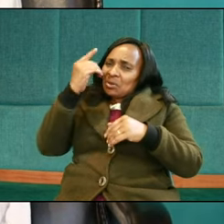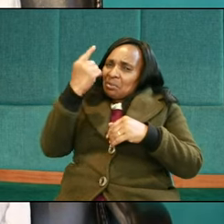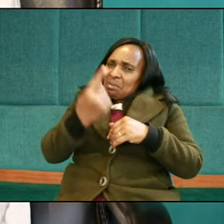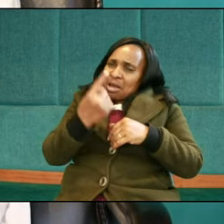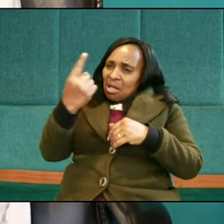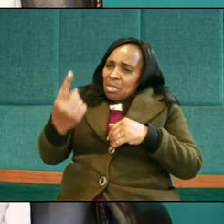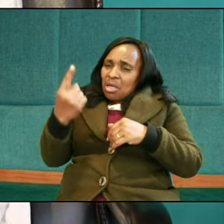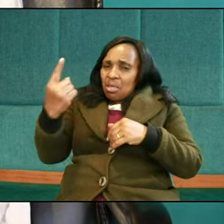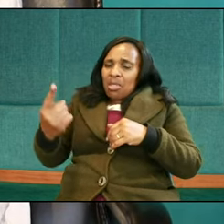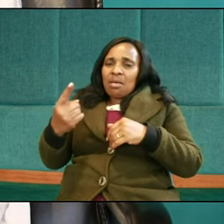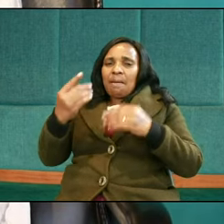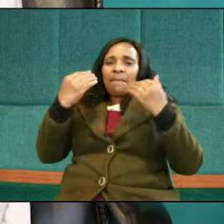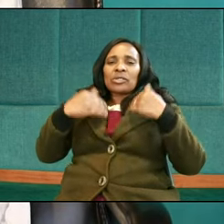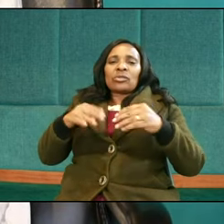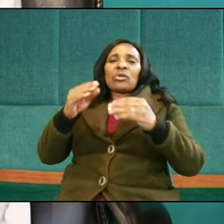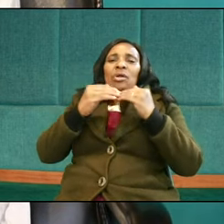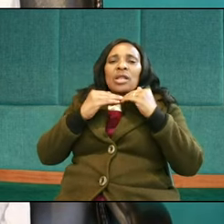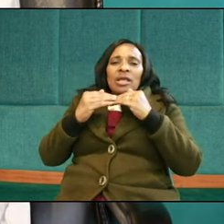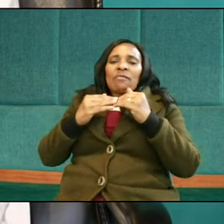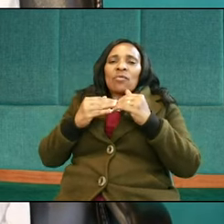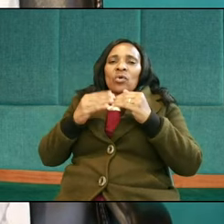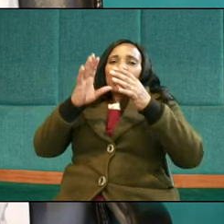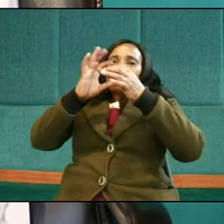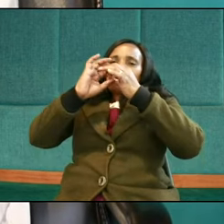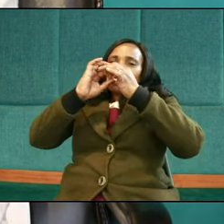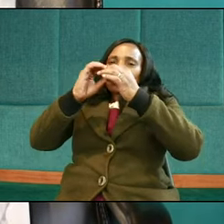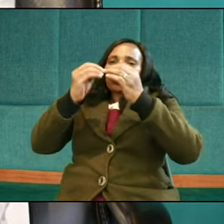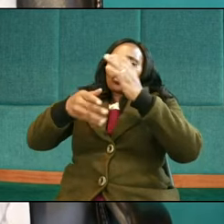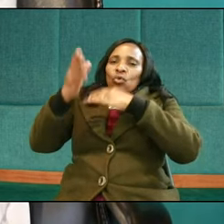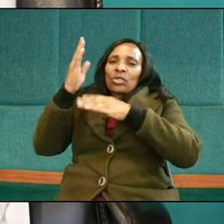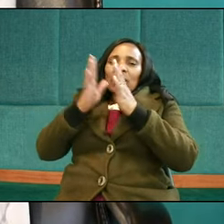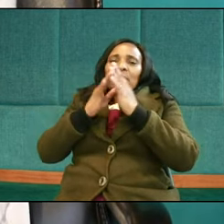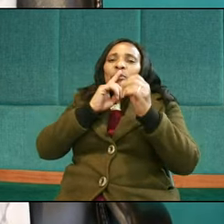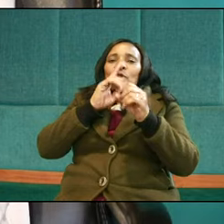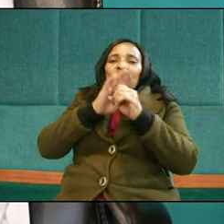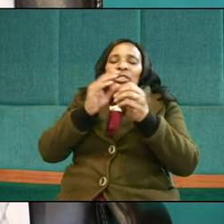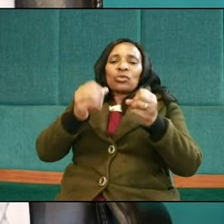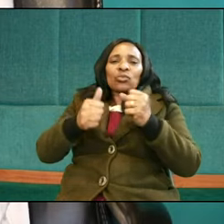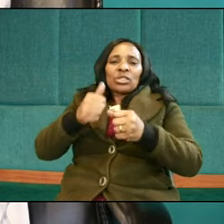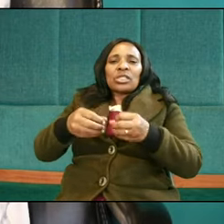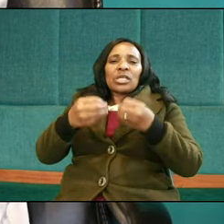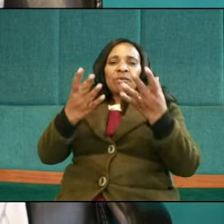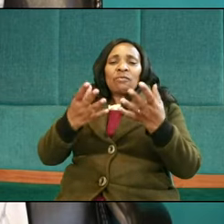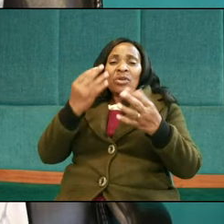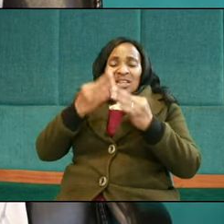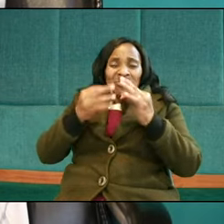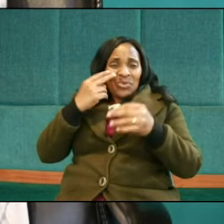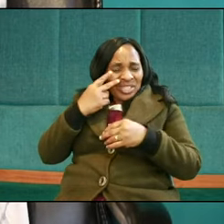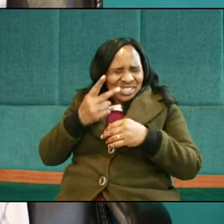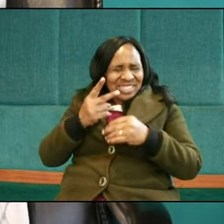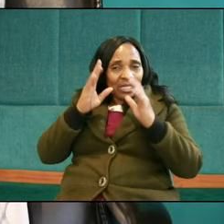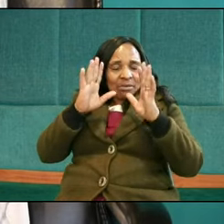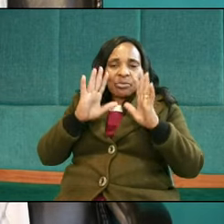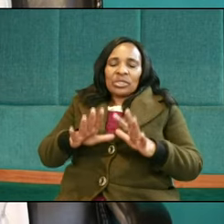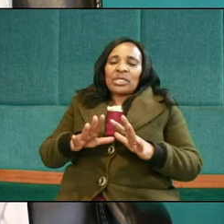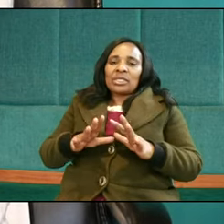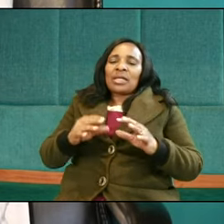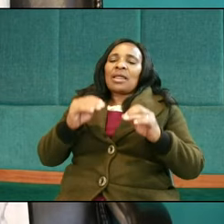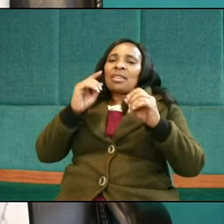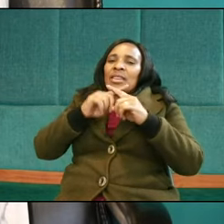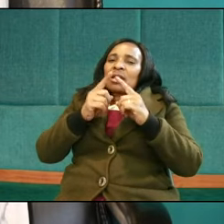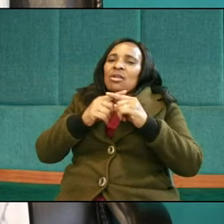personal level attach to God and to the promises he gives us? If we see the importance and if we